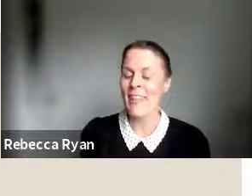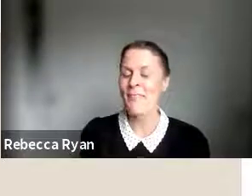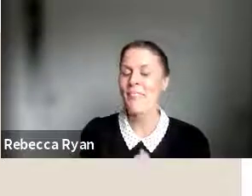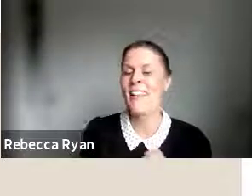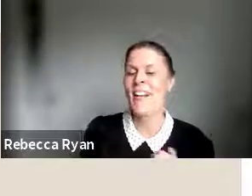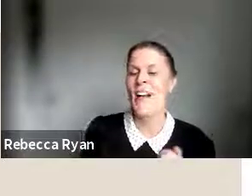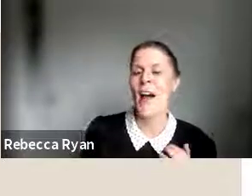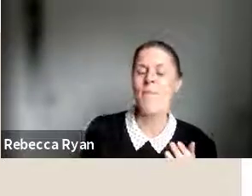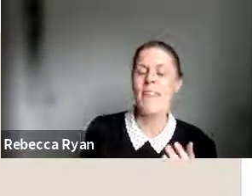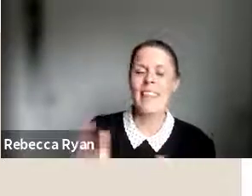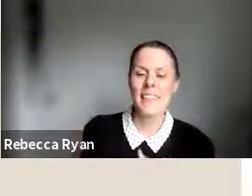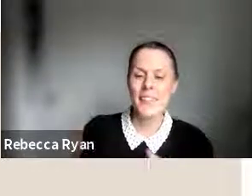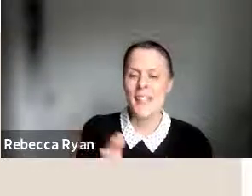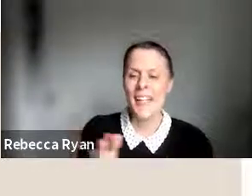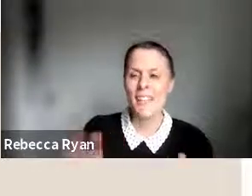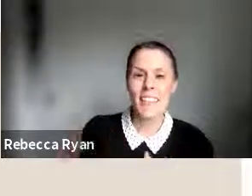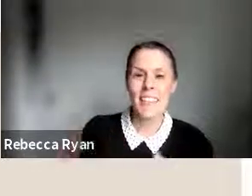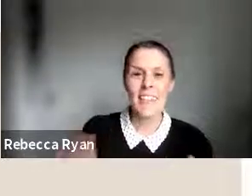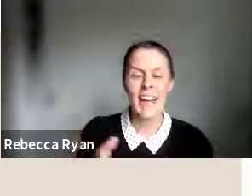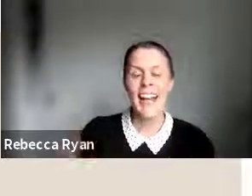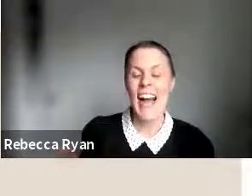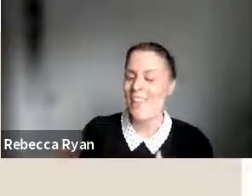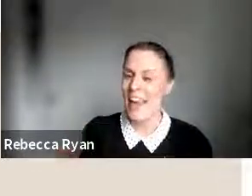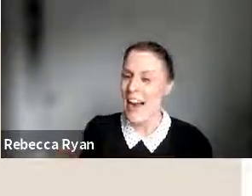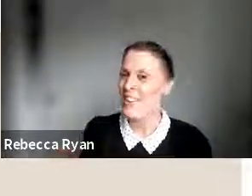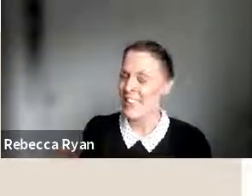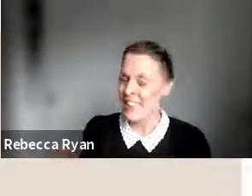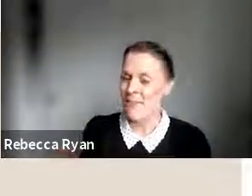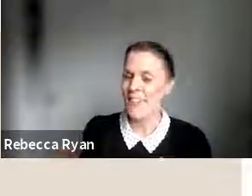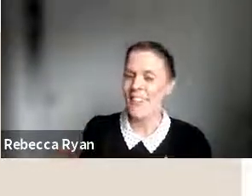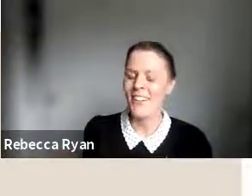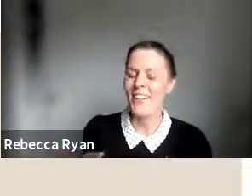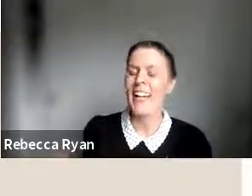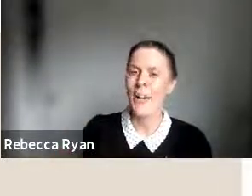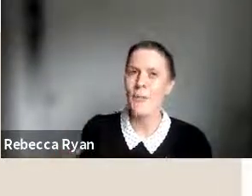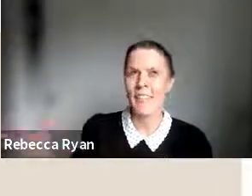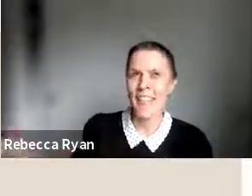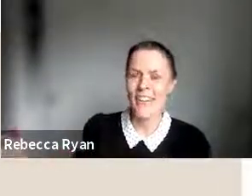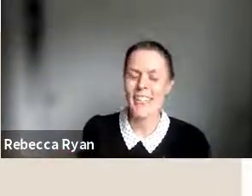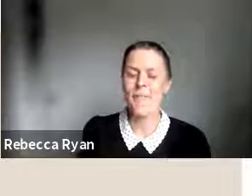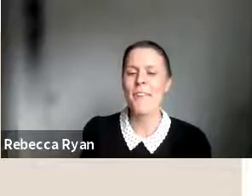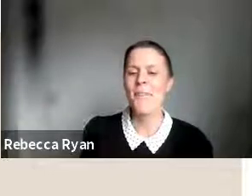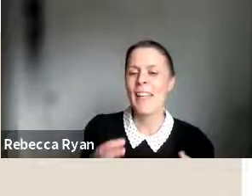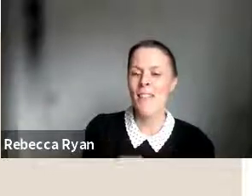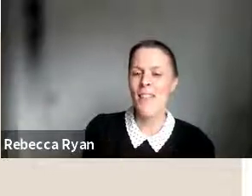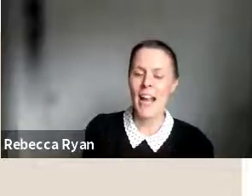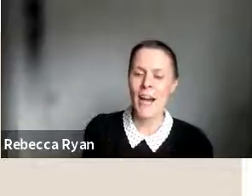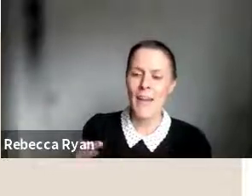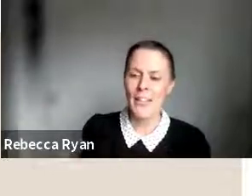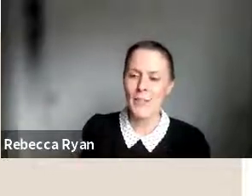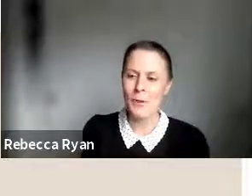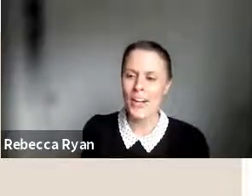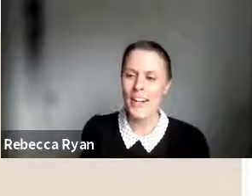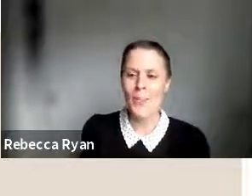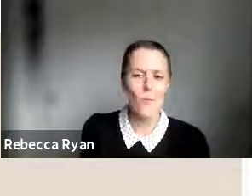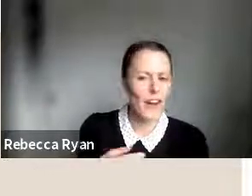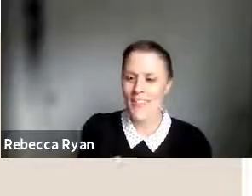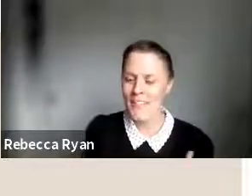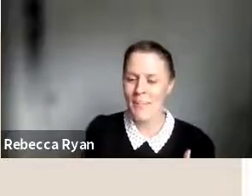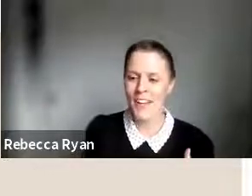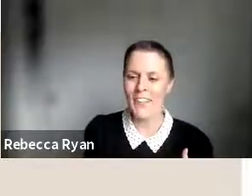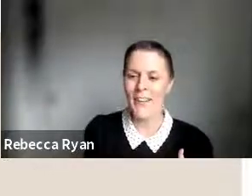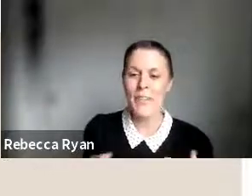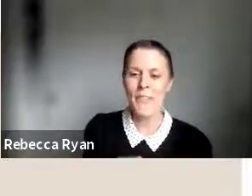love memes. And this is like a really great kind of counter example, not counter, but another example. If the airbags work, then